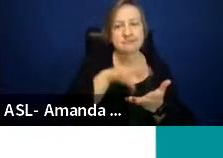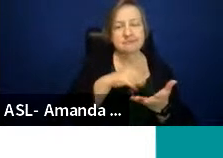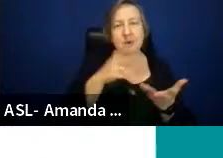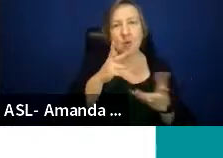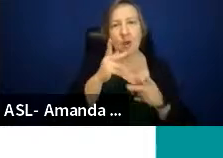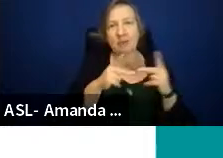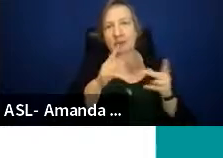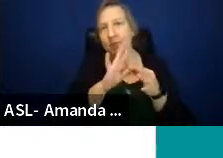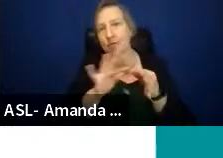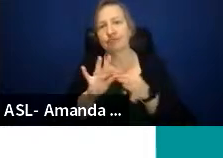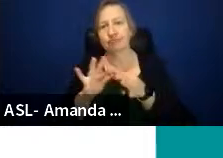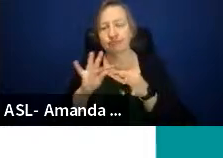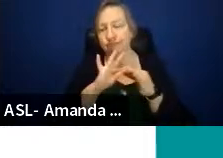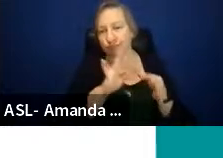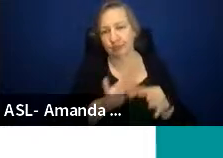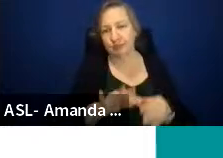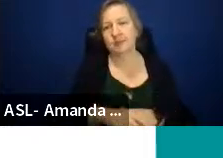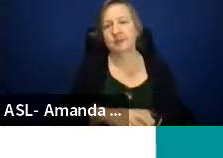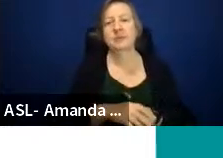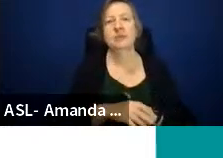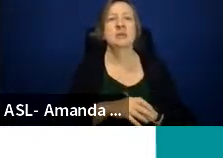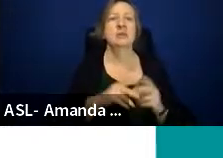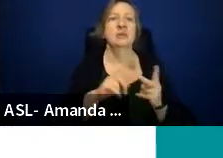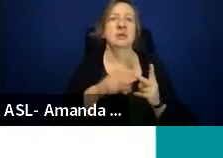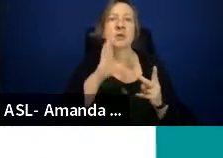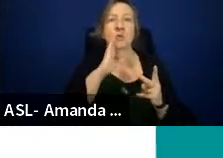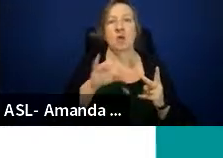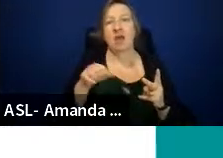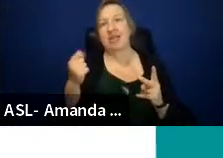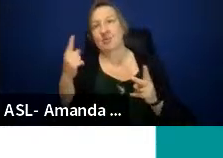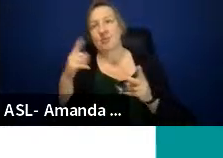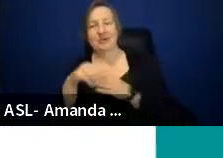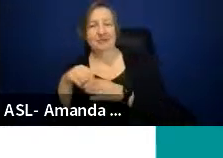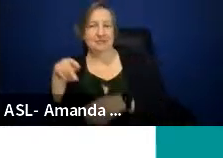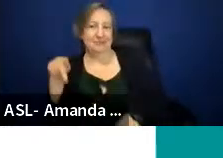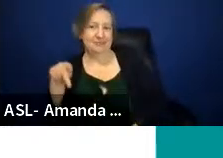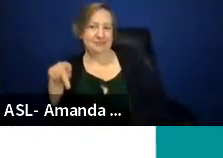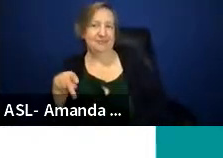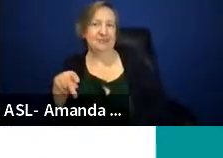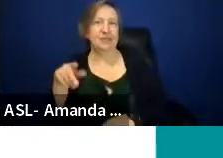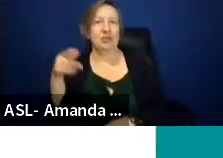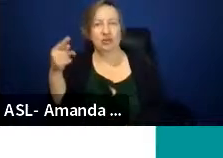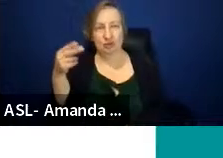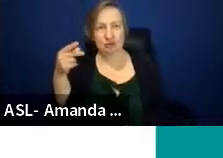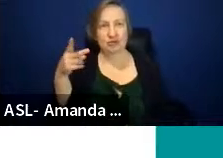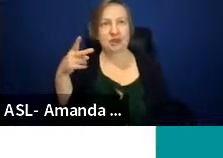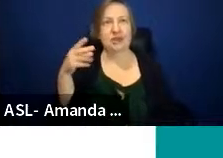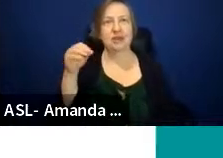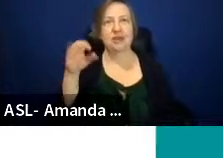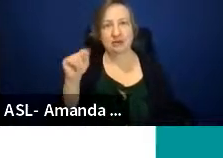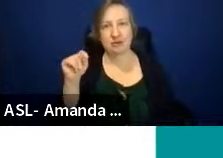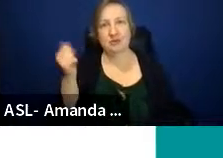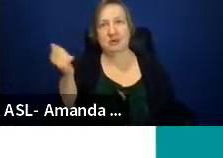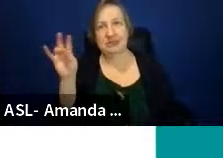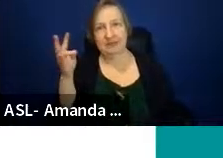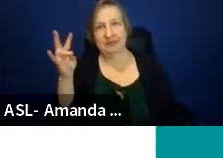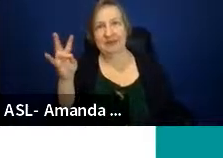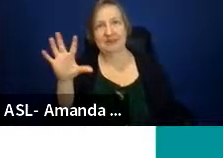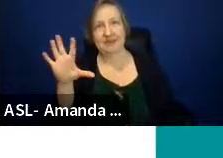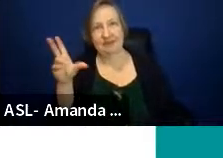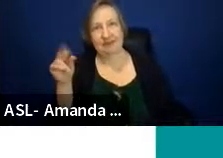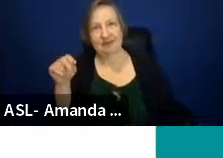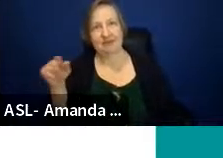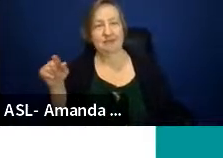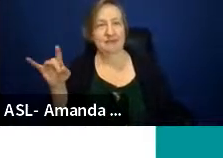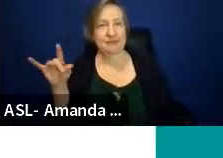people are saying. Also, we'll have one in Portland. So that will be on Thursday, October 17th, 5:30 to 8:30,